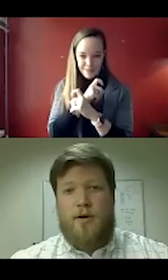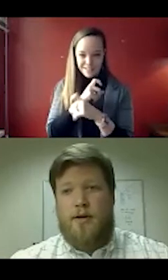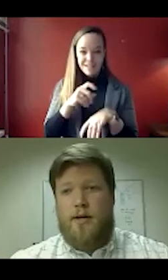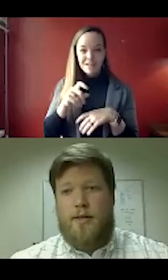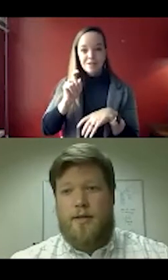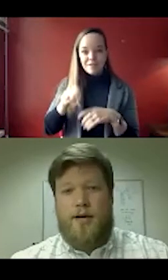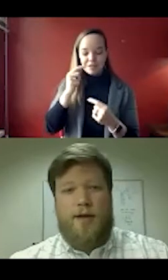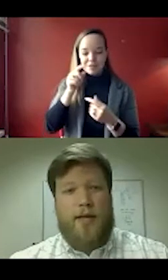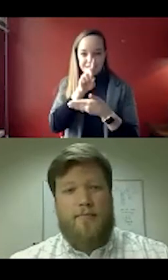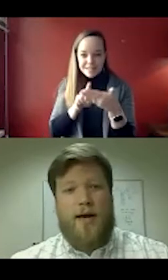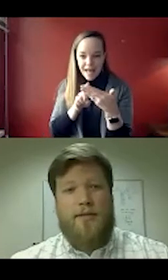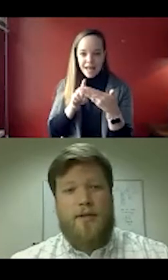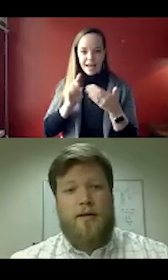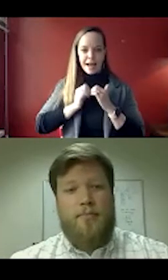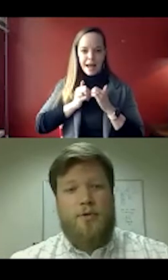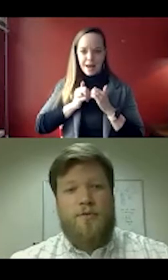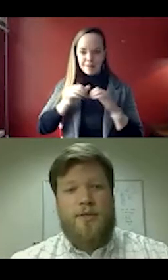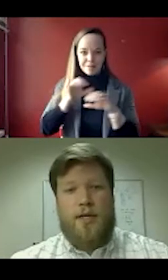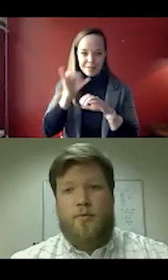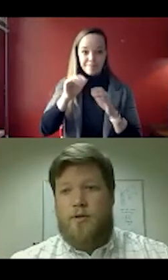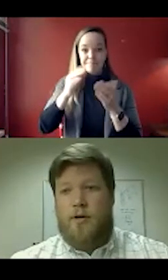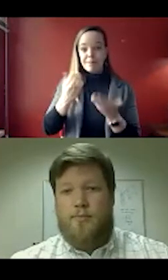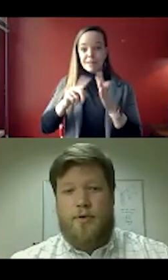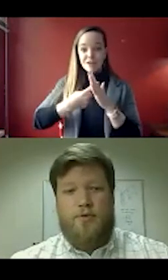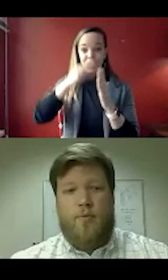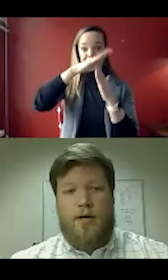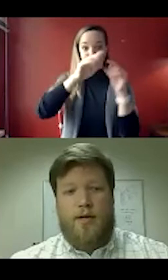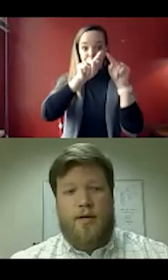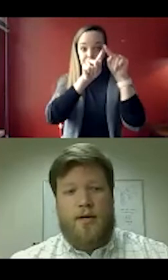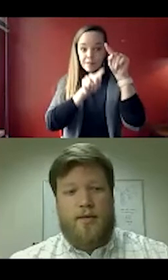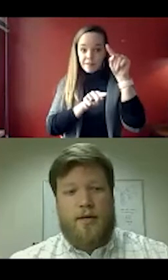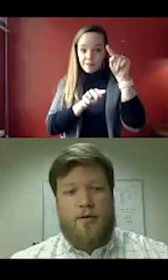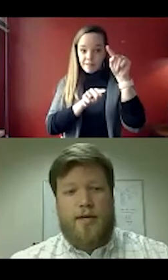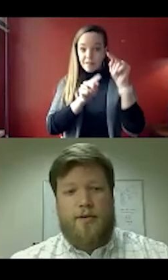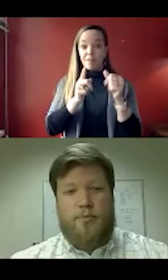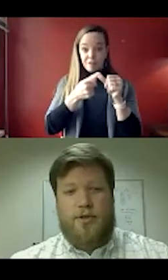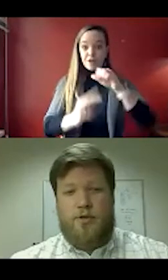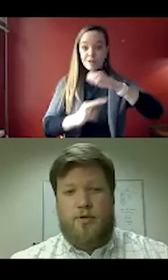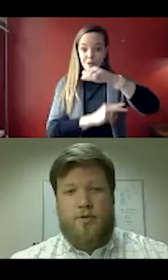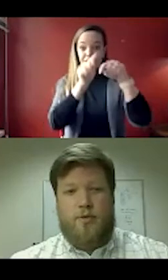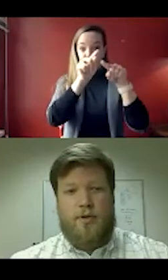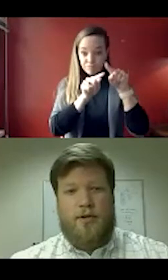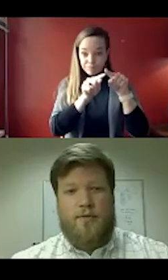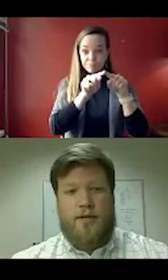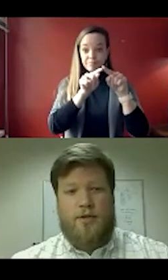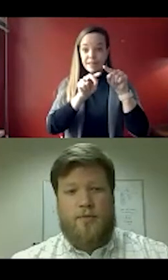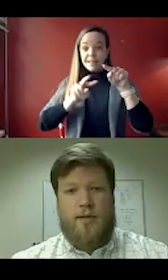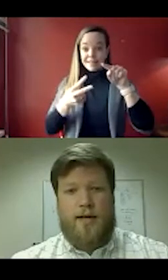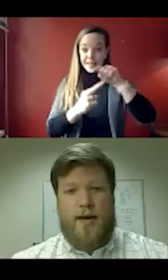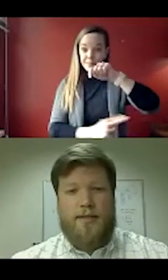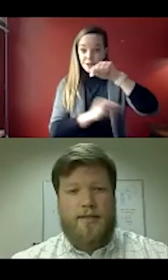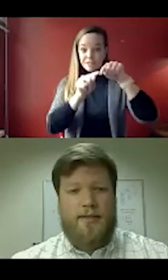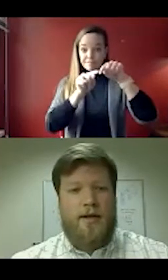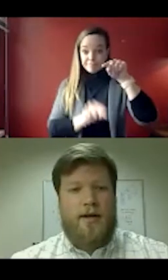you might start at the top landmass, move to the center one across bridge 1, then go down to bridge 2. So now you've touched 3